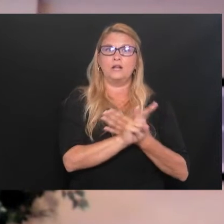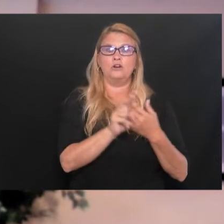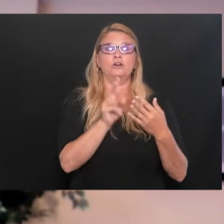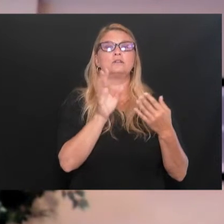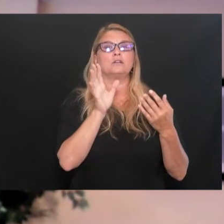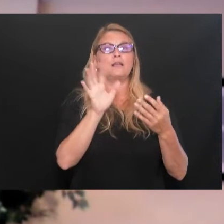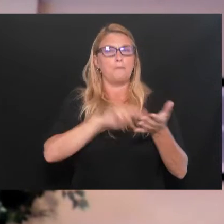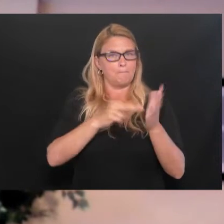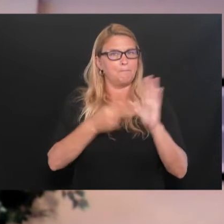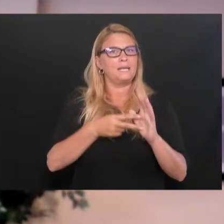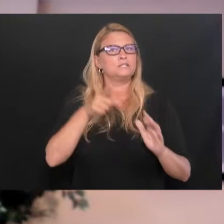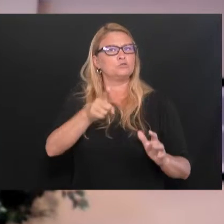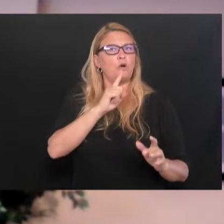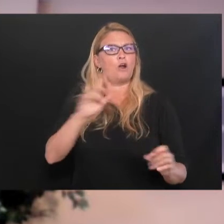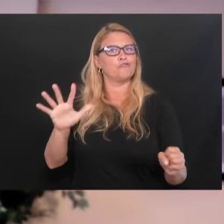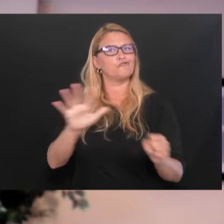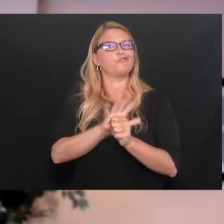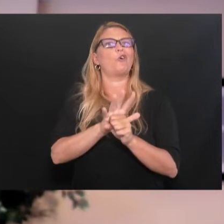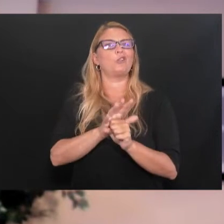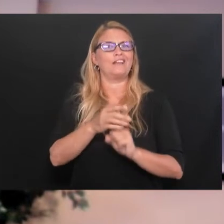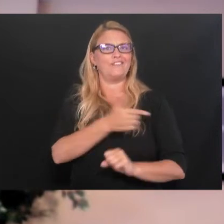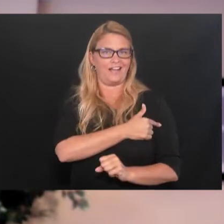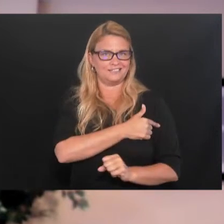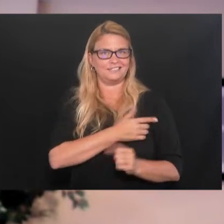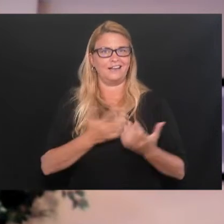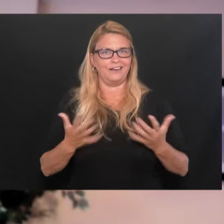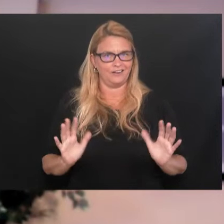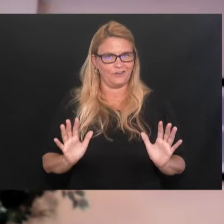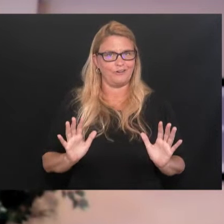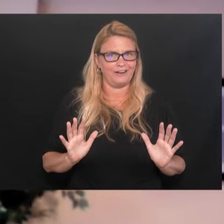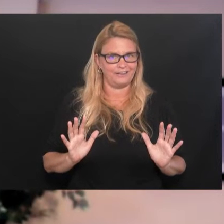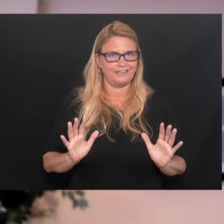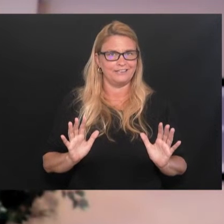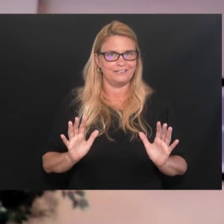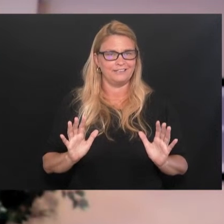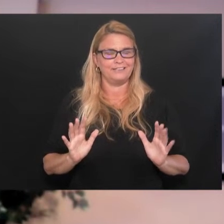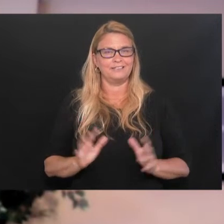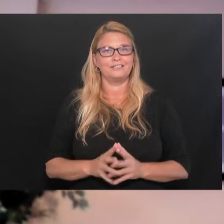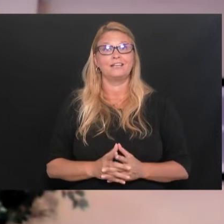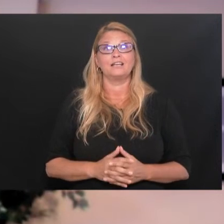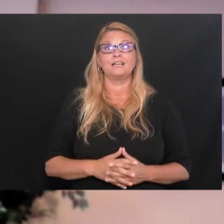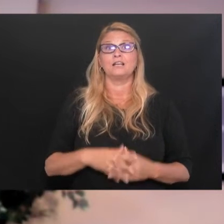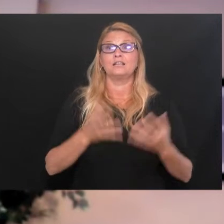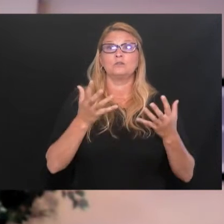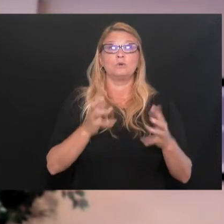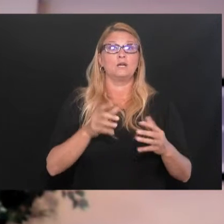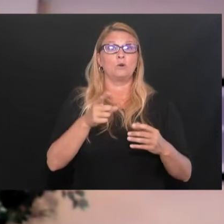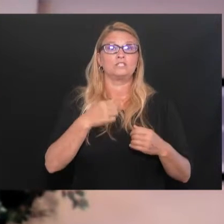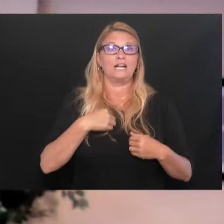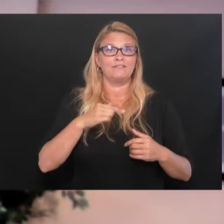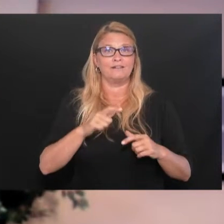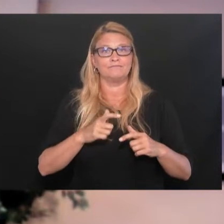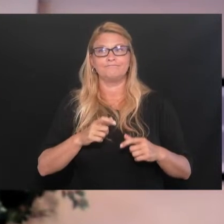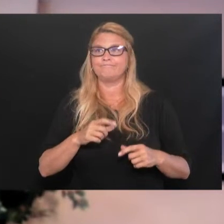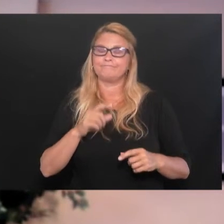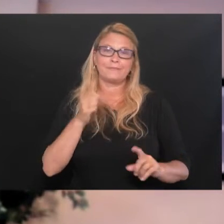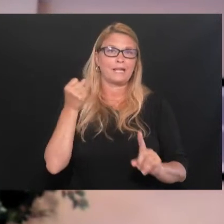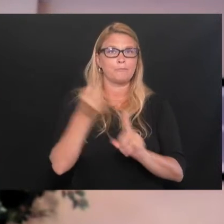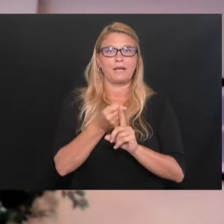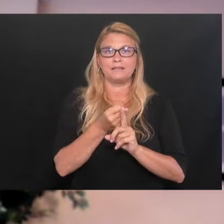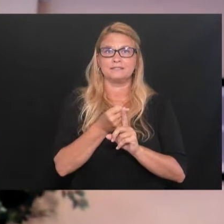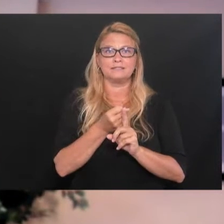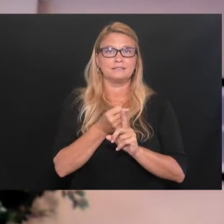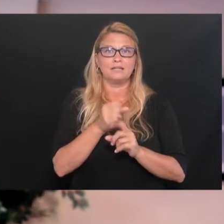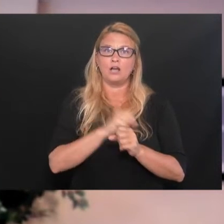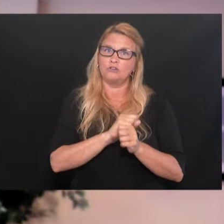vaccines, then people are very highly protected against really serious or life-threatening complications of COVID-19. So